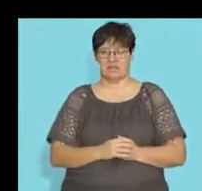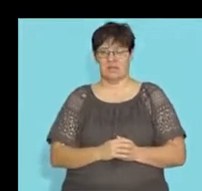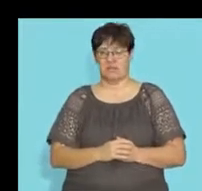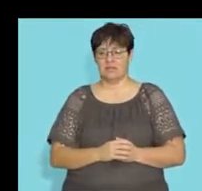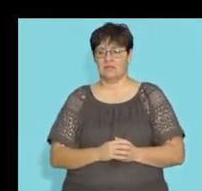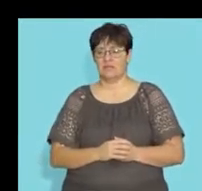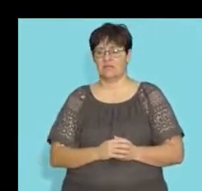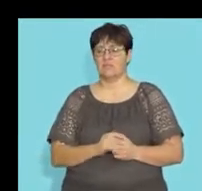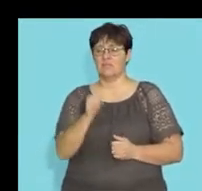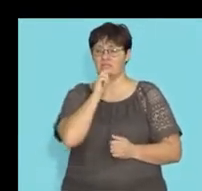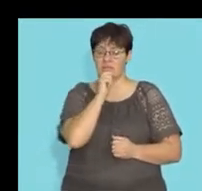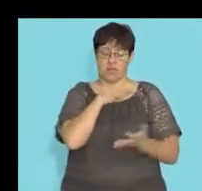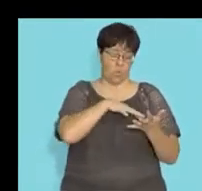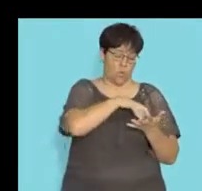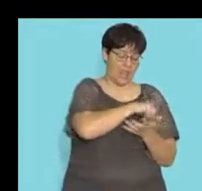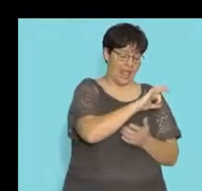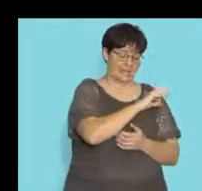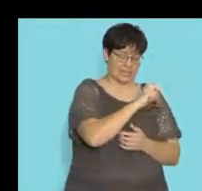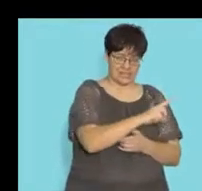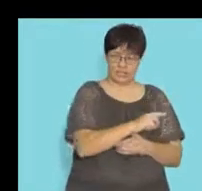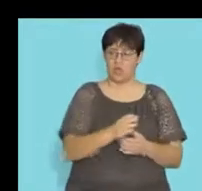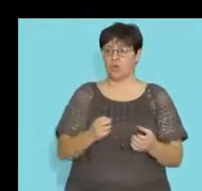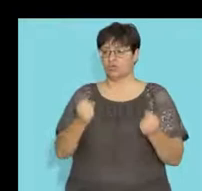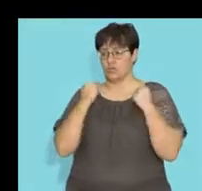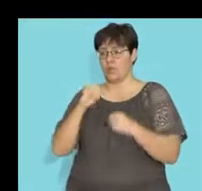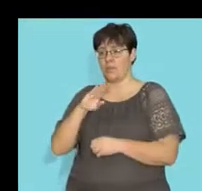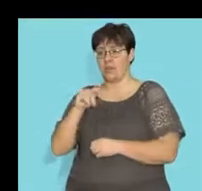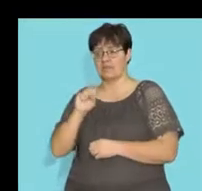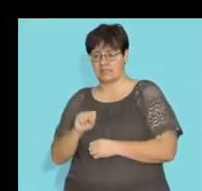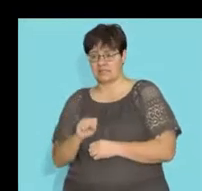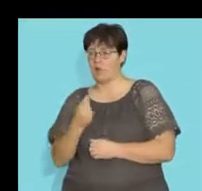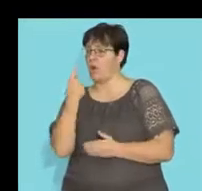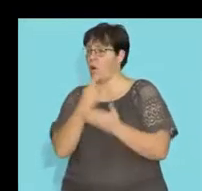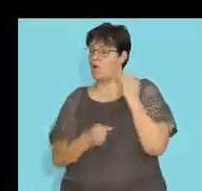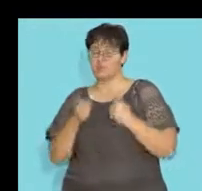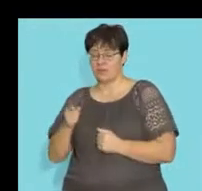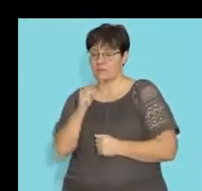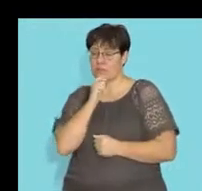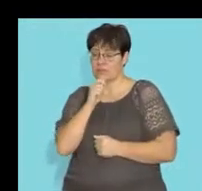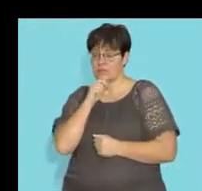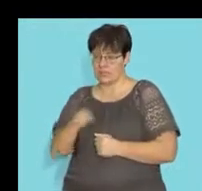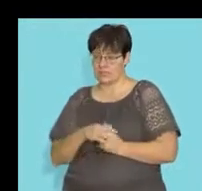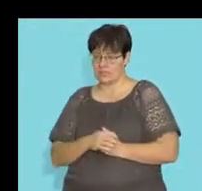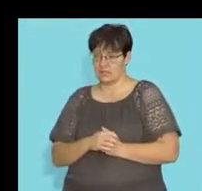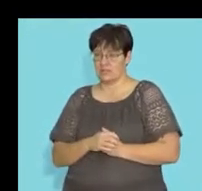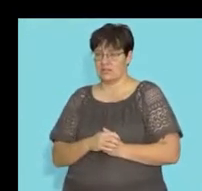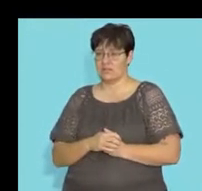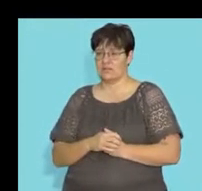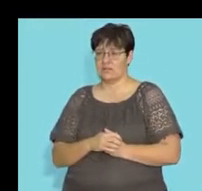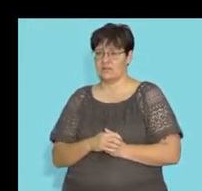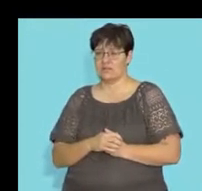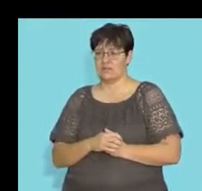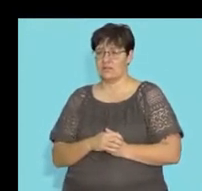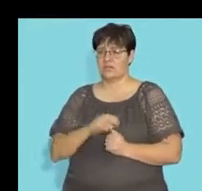In the case where we use a weak acid and a strong base, the only indicator that we can use